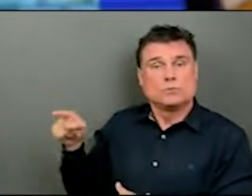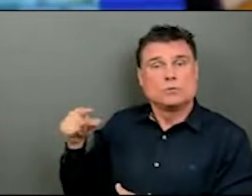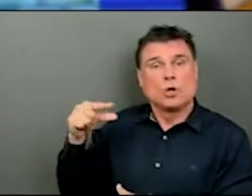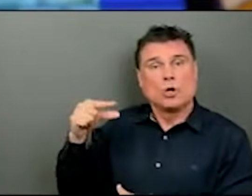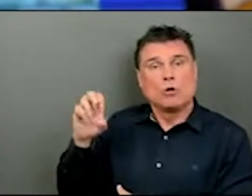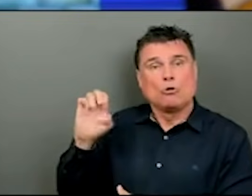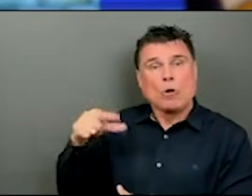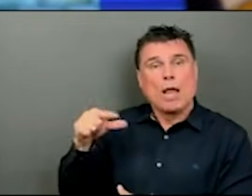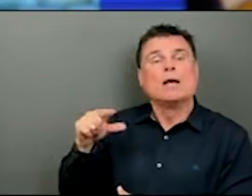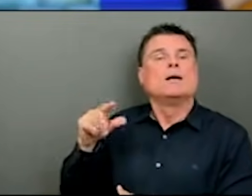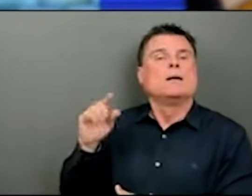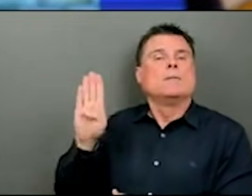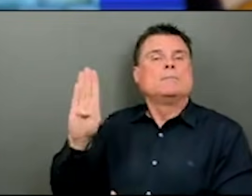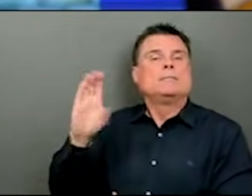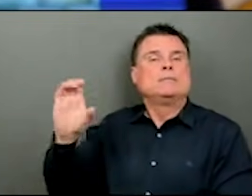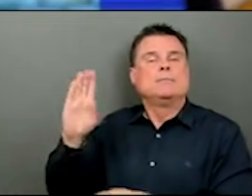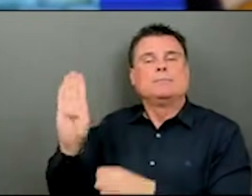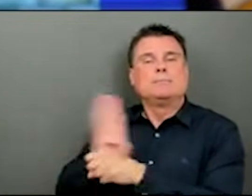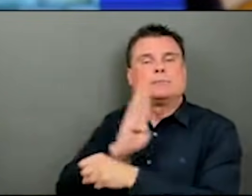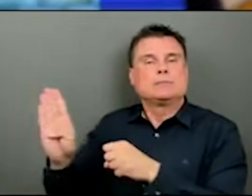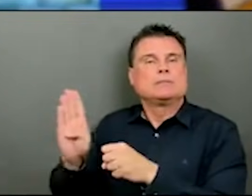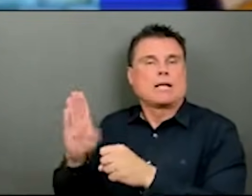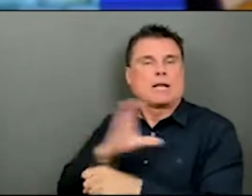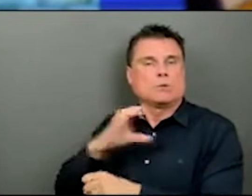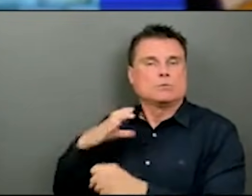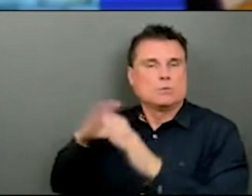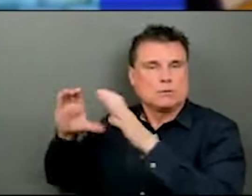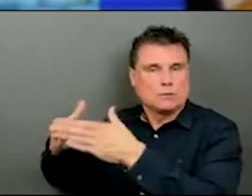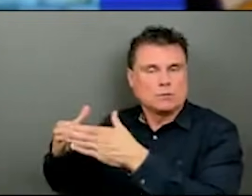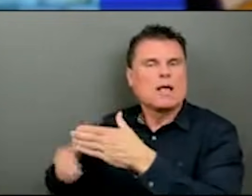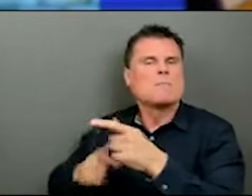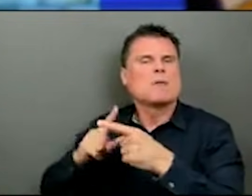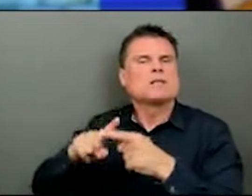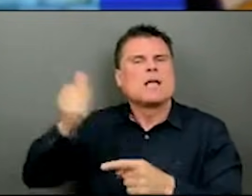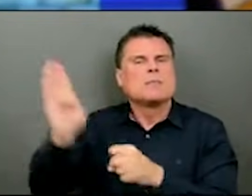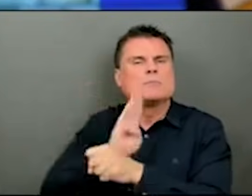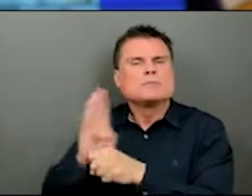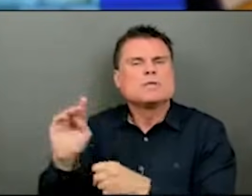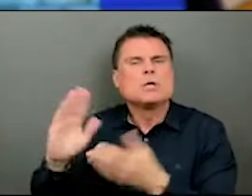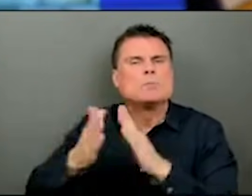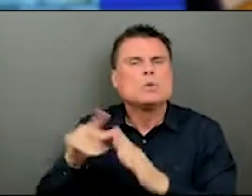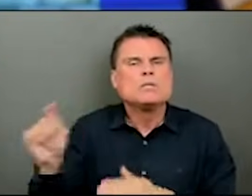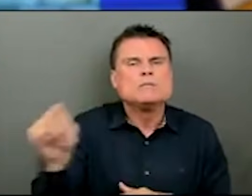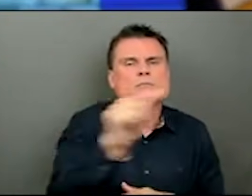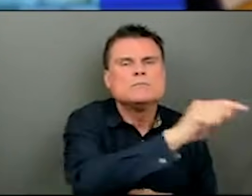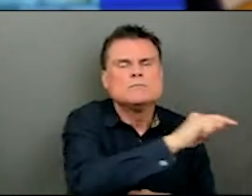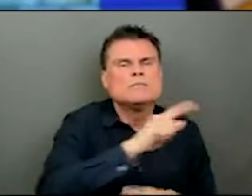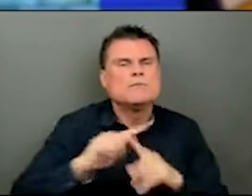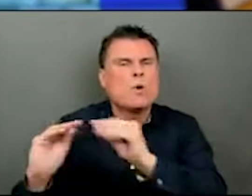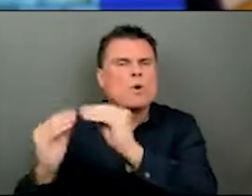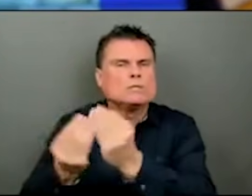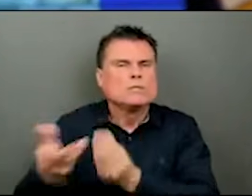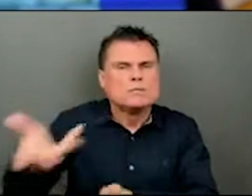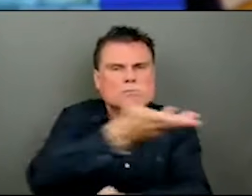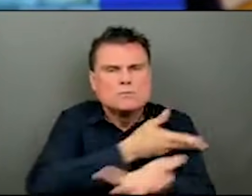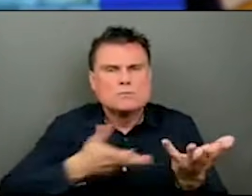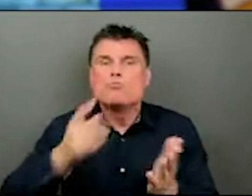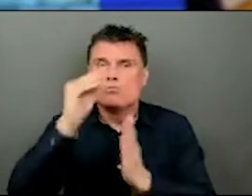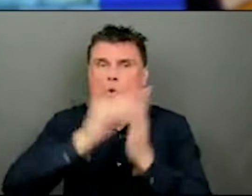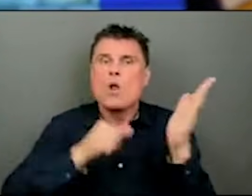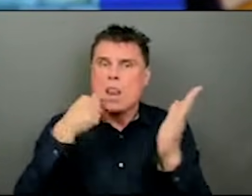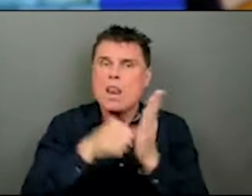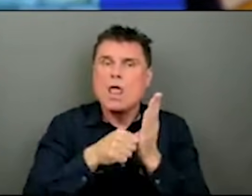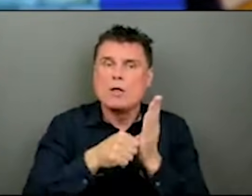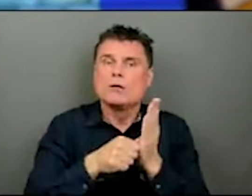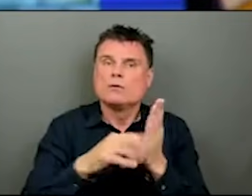industry organizations, the boards of trade, who wrote with one voice to the Government of Canada saying a national plan is